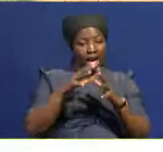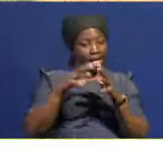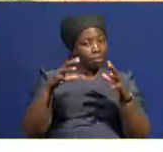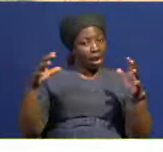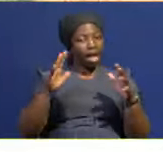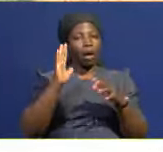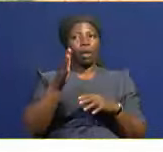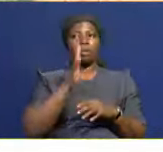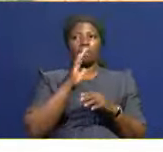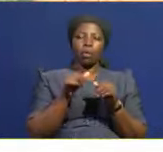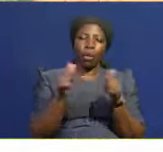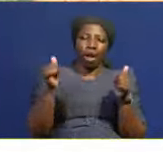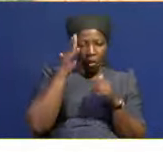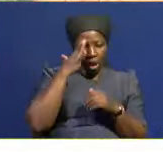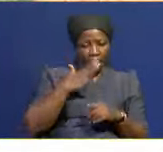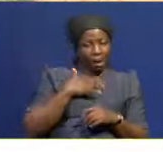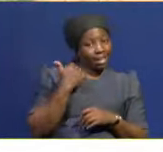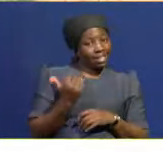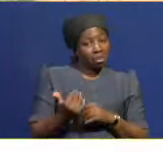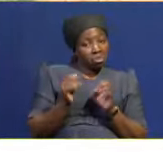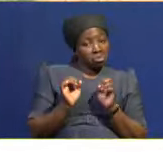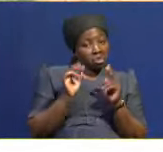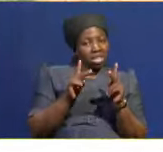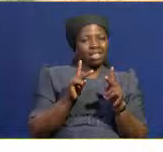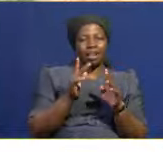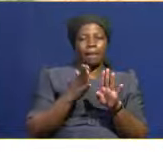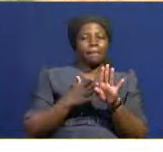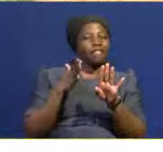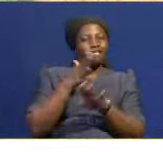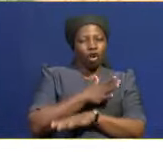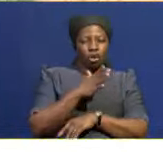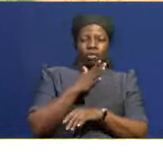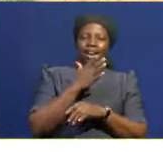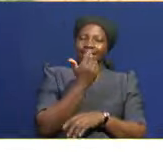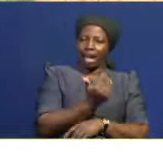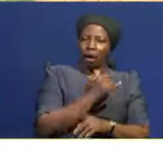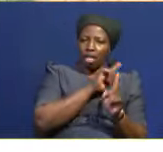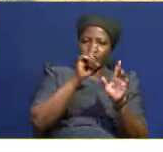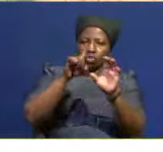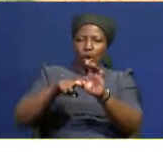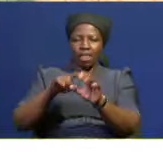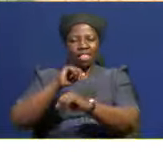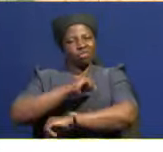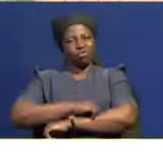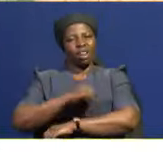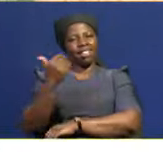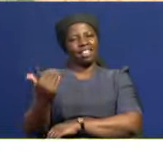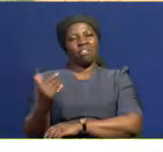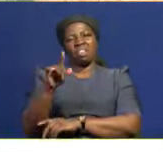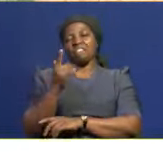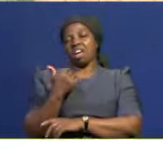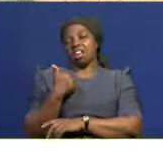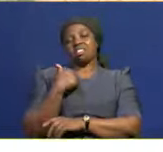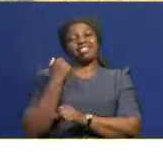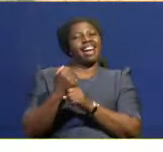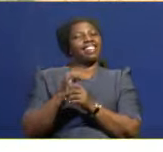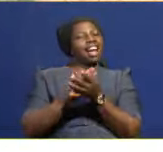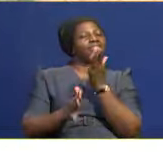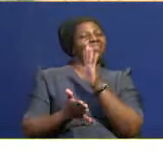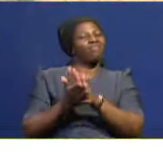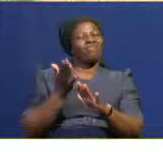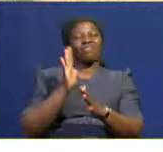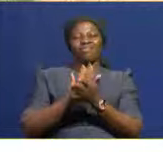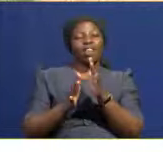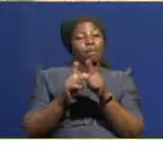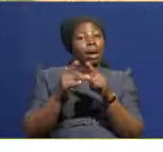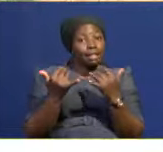mimi ako sawa. Bila alikuwa acha kucha kwa hii shule, hakuwa anafanya kitu yoyote. Lakini